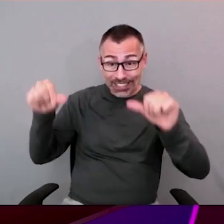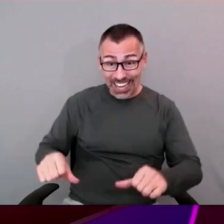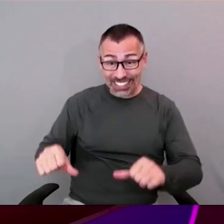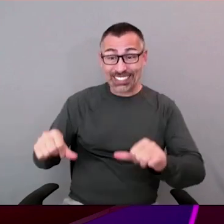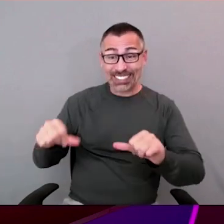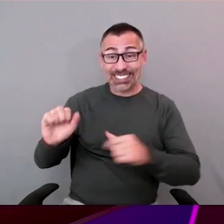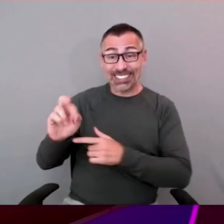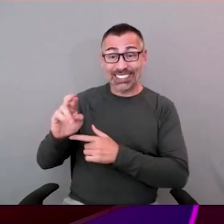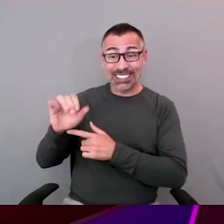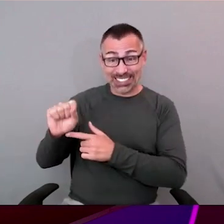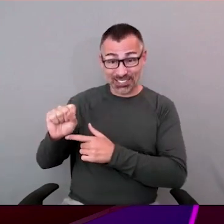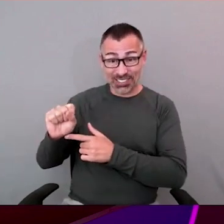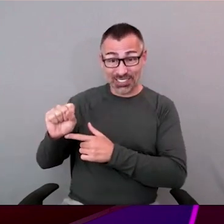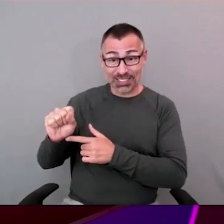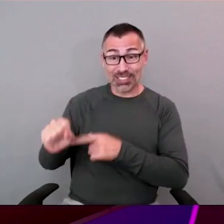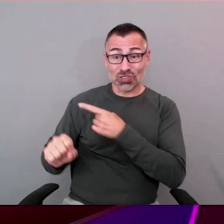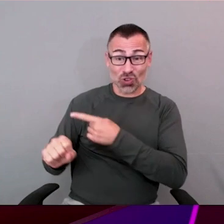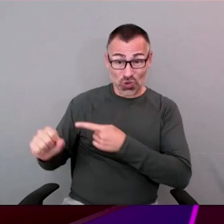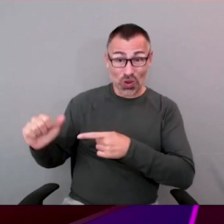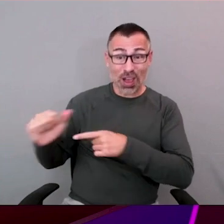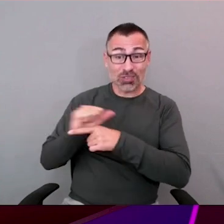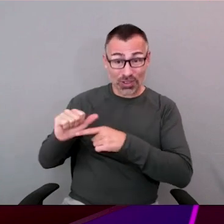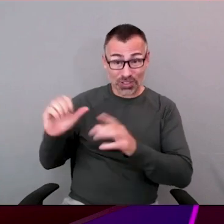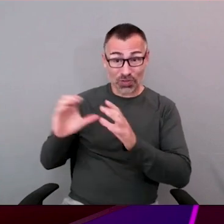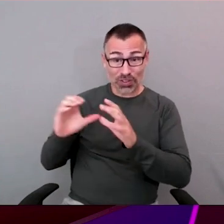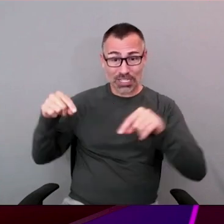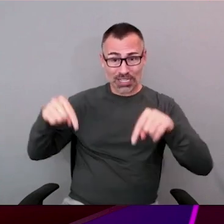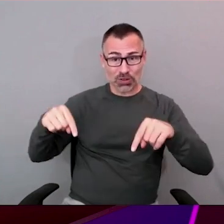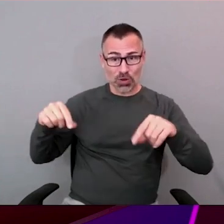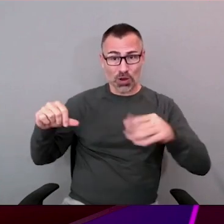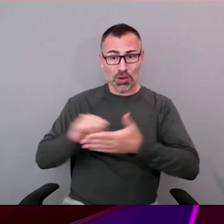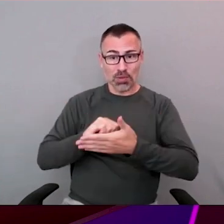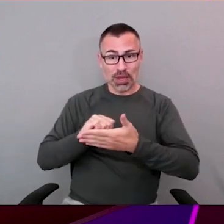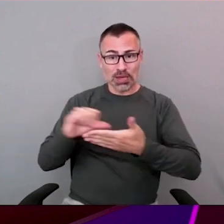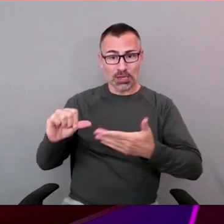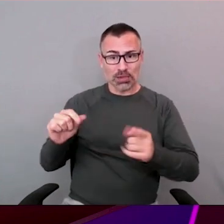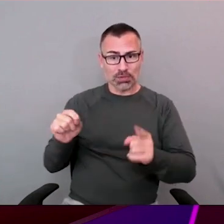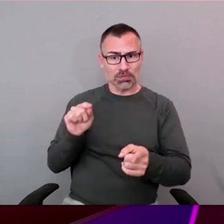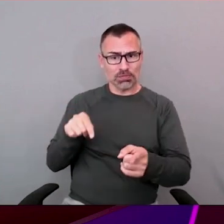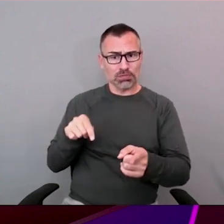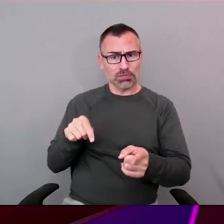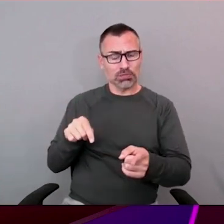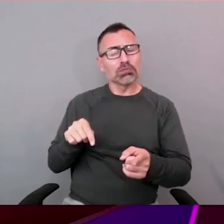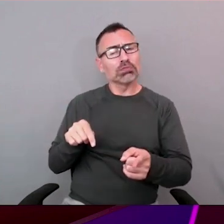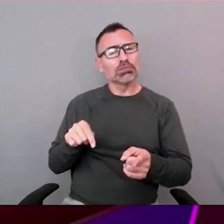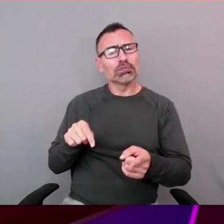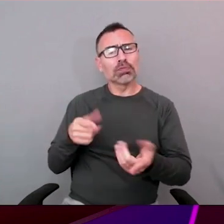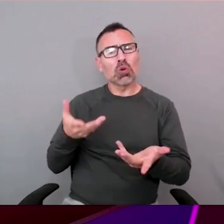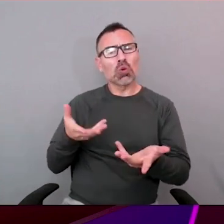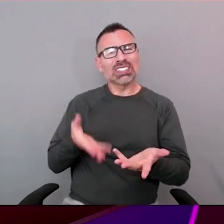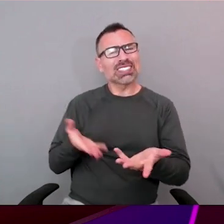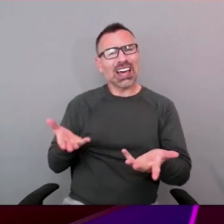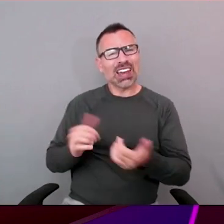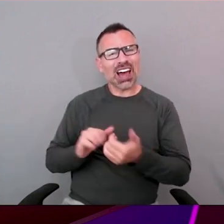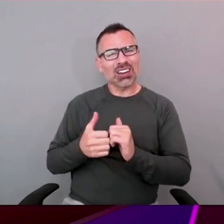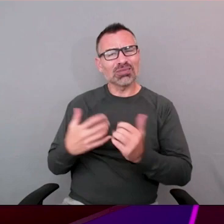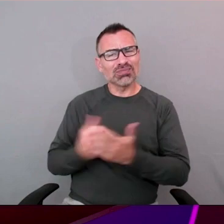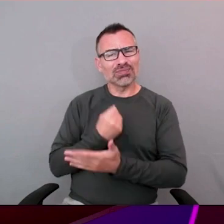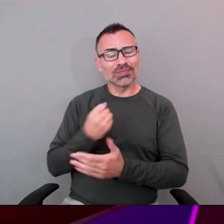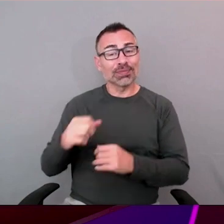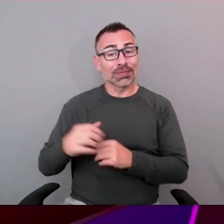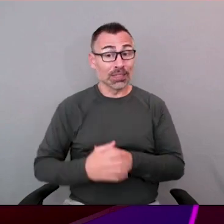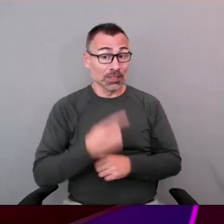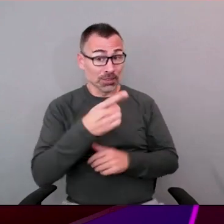have AWS Training Certification on the page here. Can you tell me what this is and how we get there? Sure. Well, you could simply